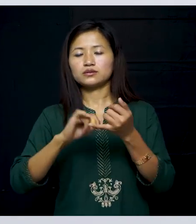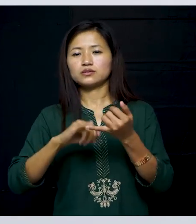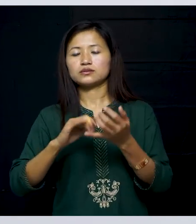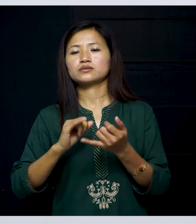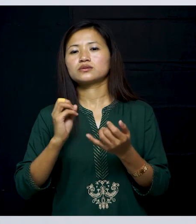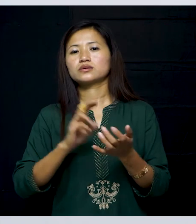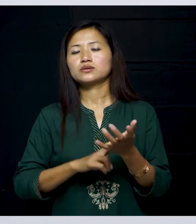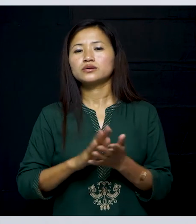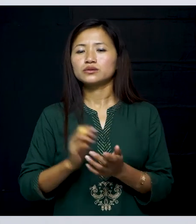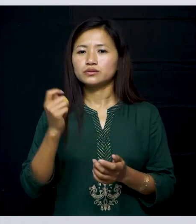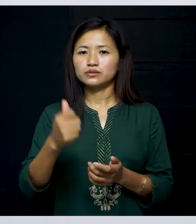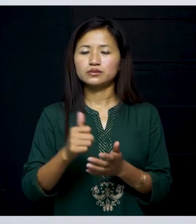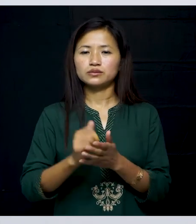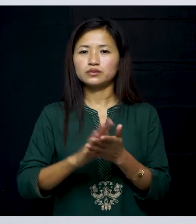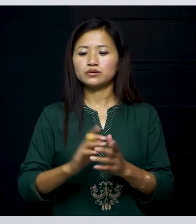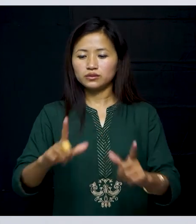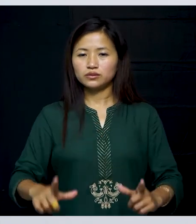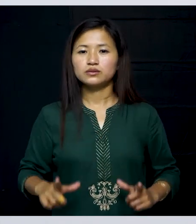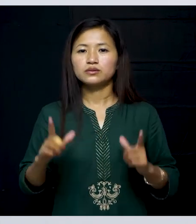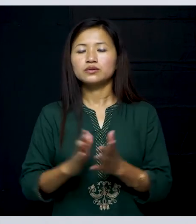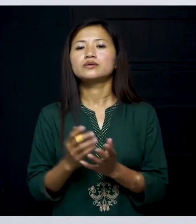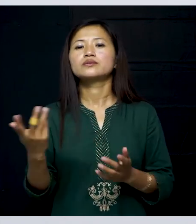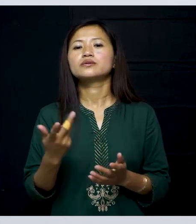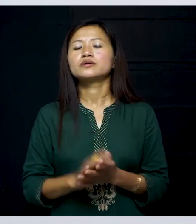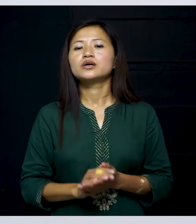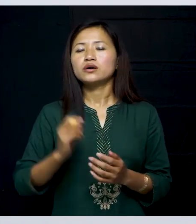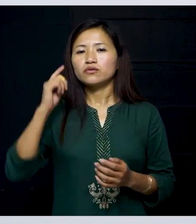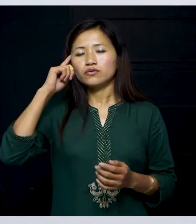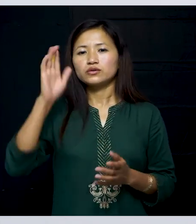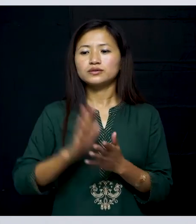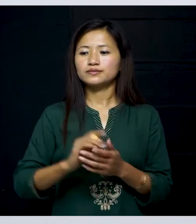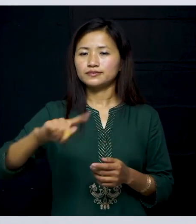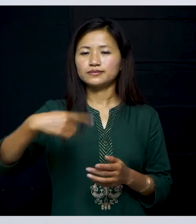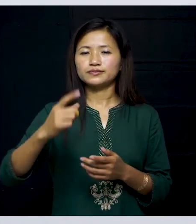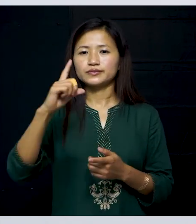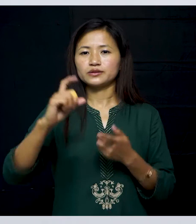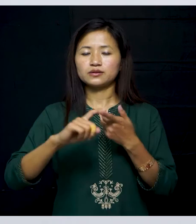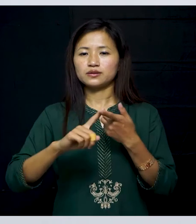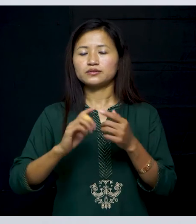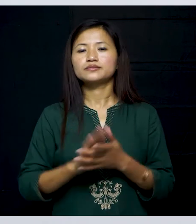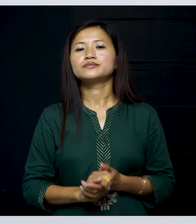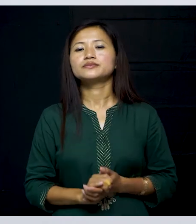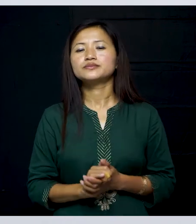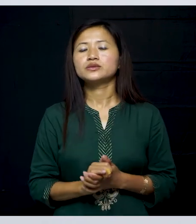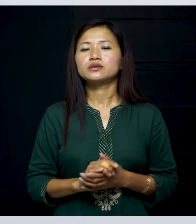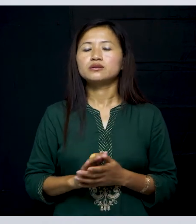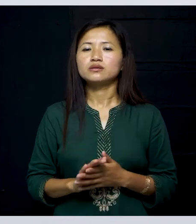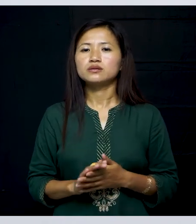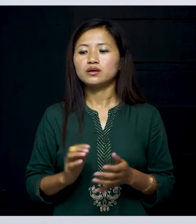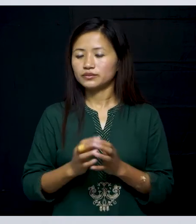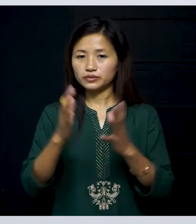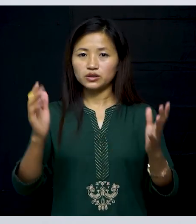give you a quick recap. We have to leave half of the chapter for the next class, because our chapter here is a bit lengthy,